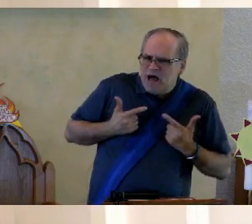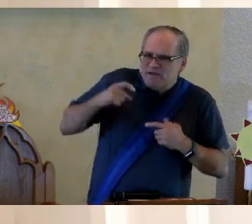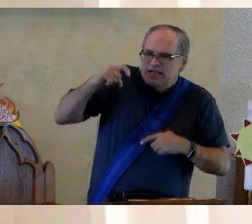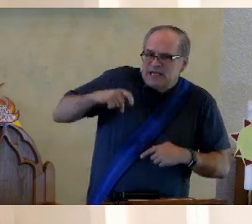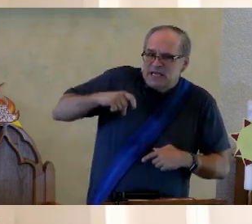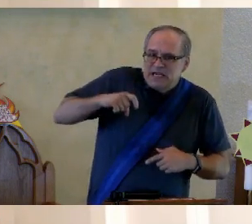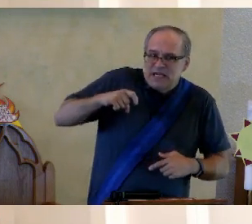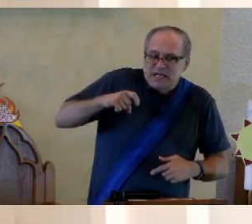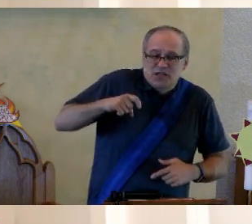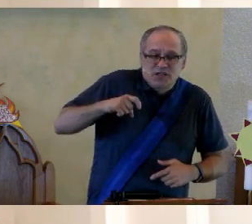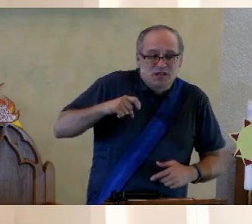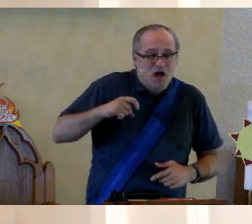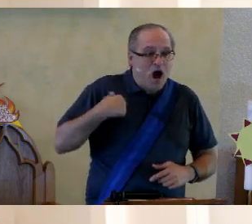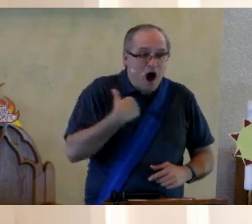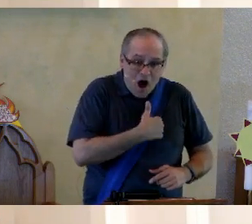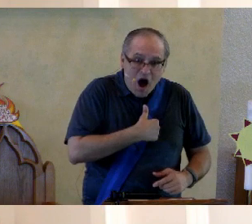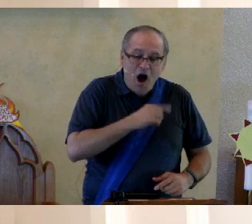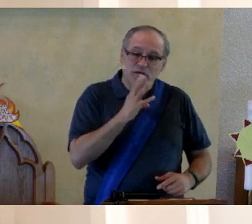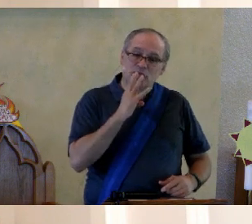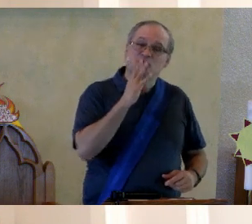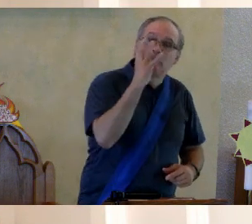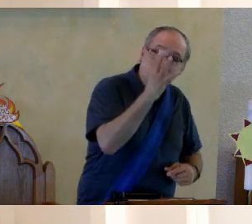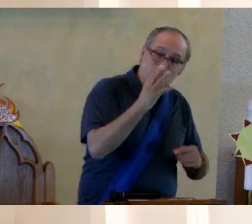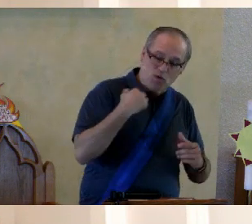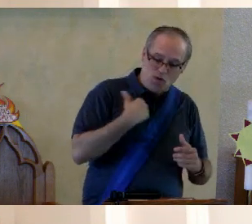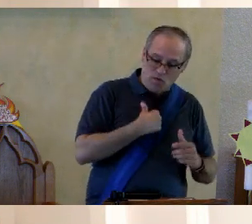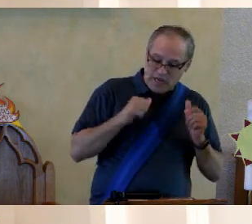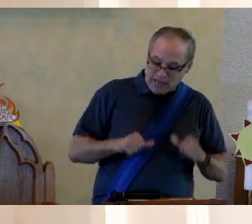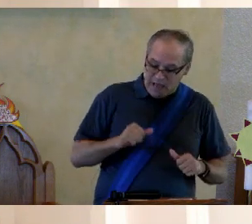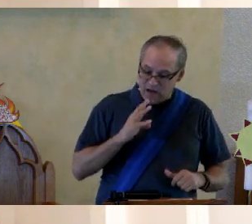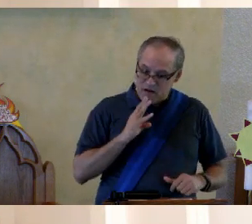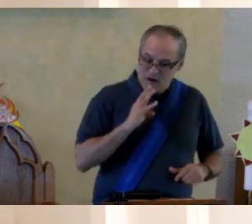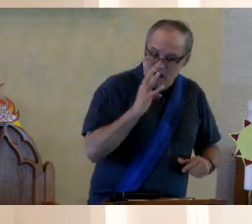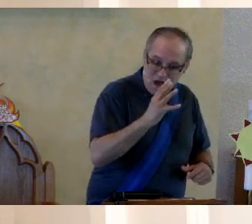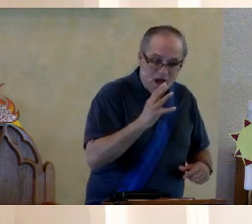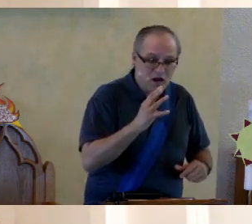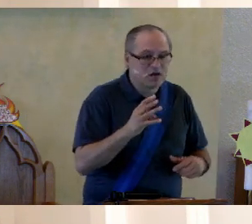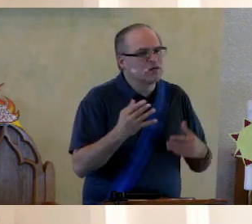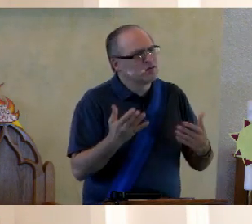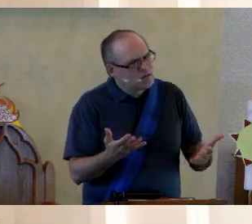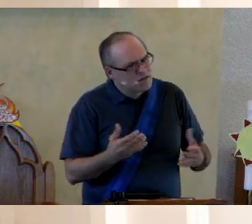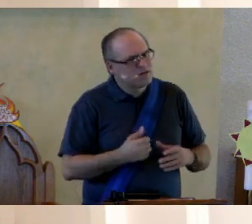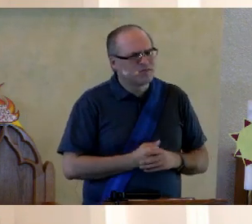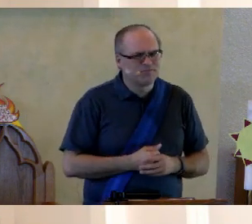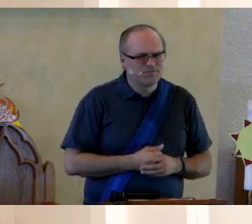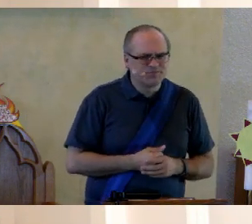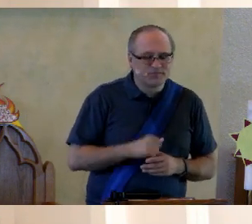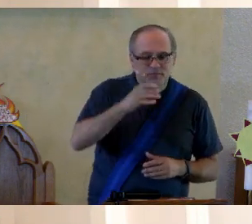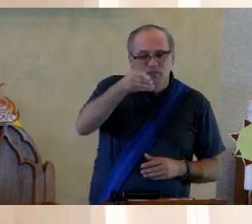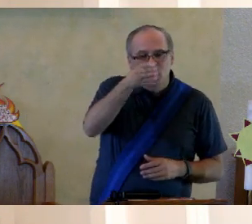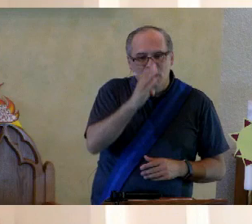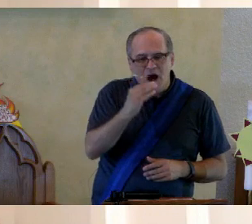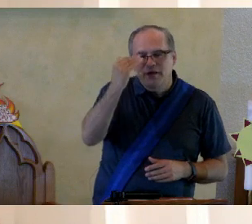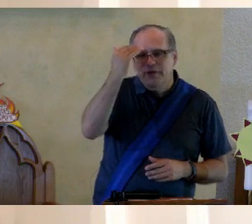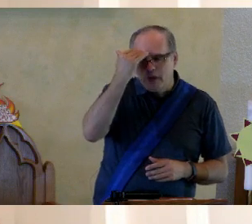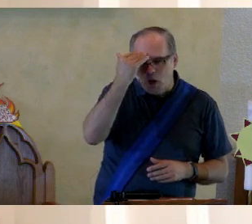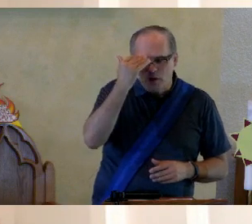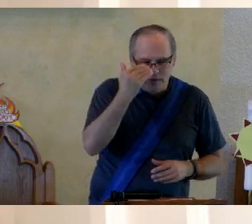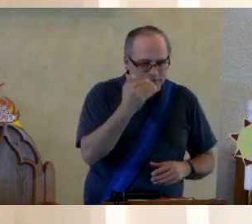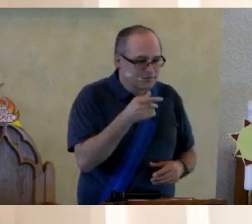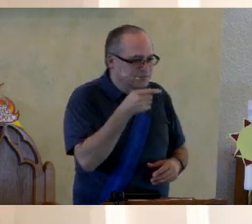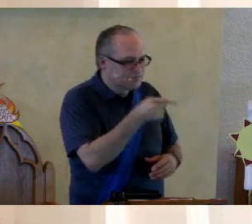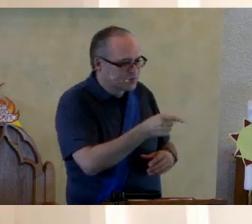balance when we who have a voice fail to use it? God knew that Jonah was full of it when God called